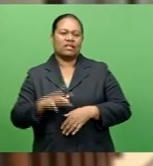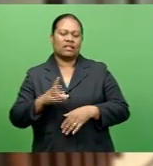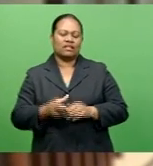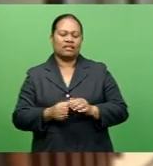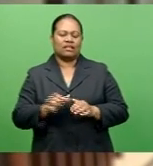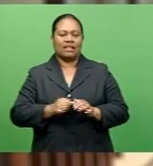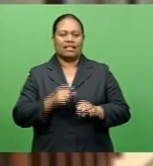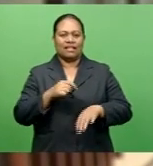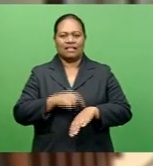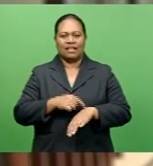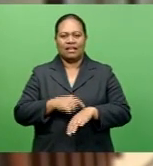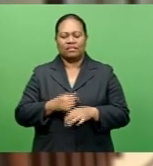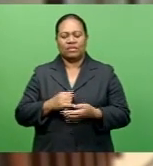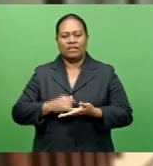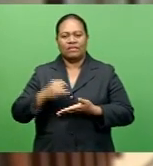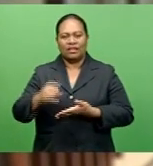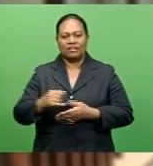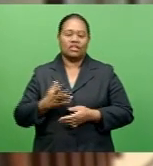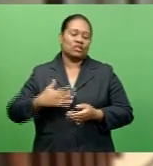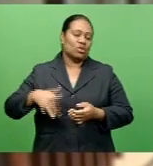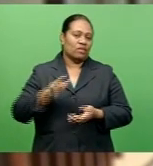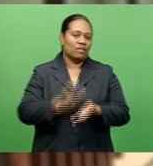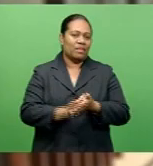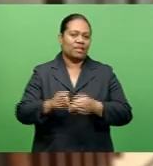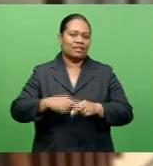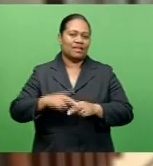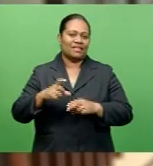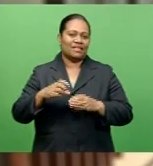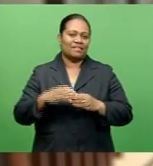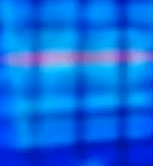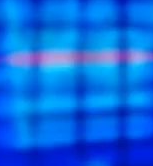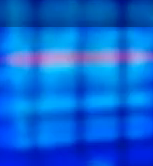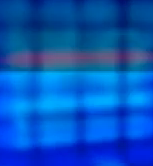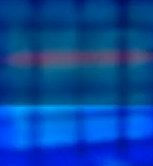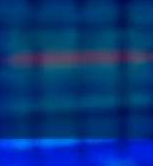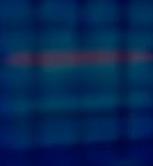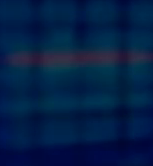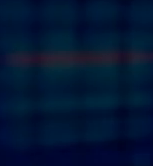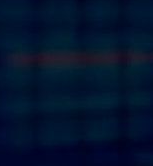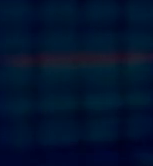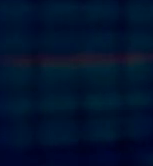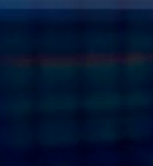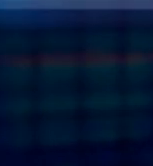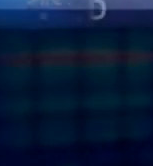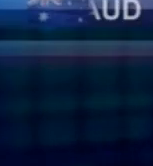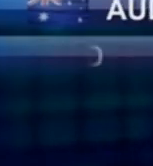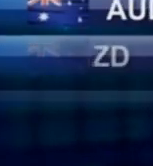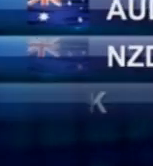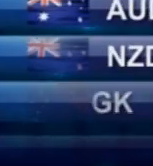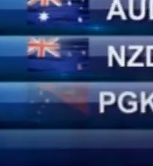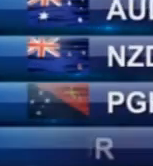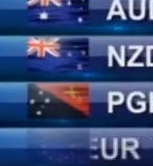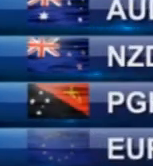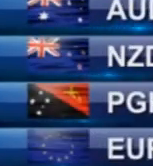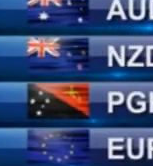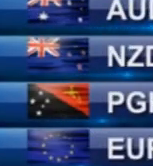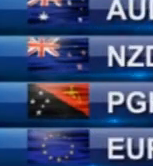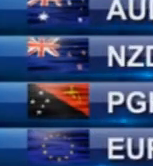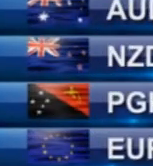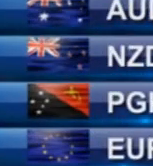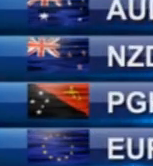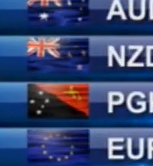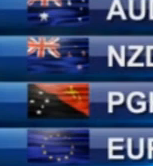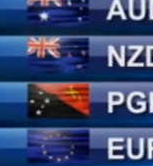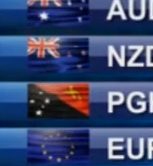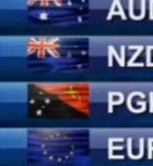riskier currencies. And that's all from your HFC Bank for this week. Pinak. Here are the local exchange rates as set early this morning. It